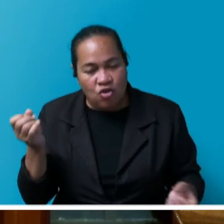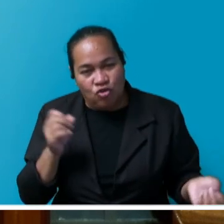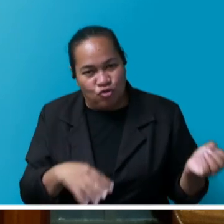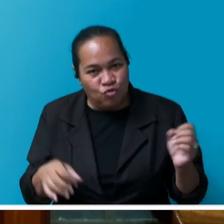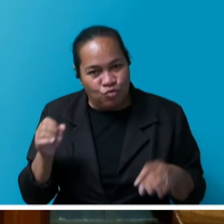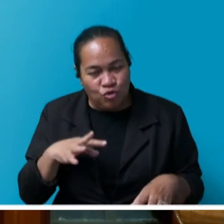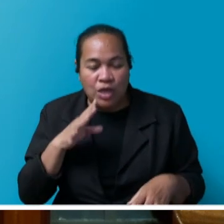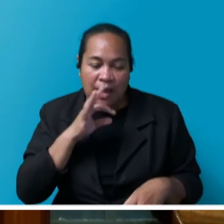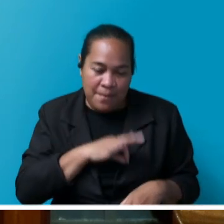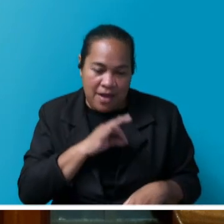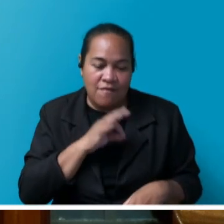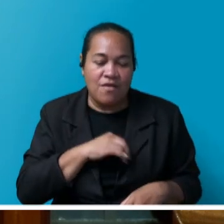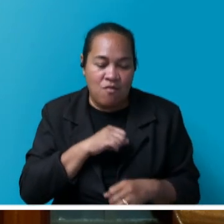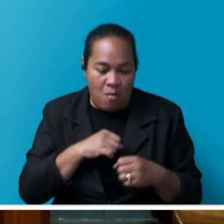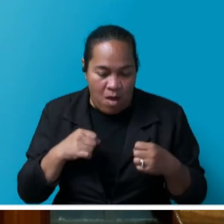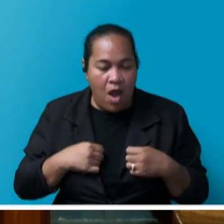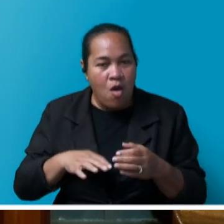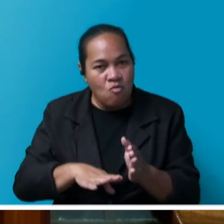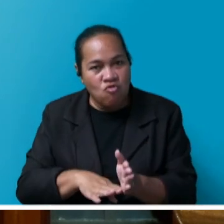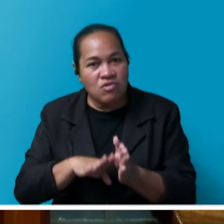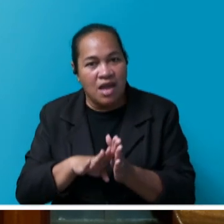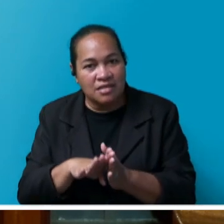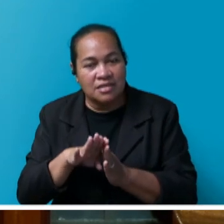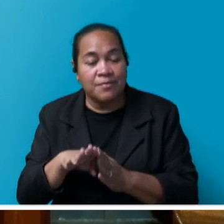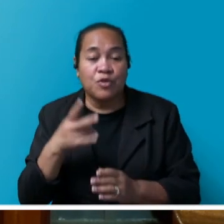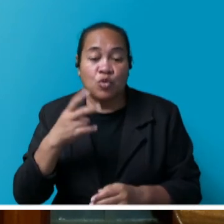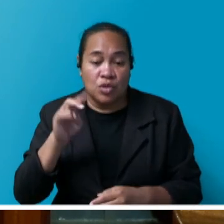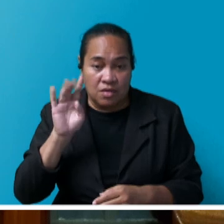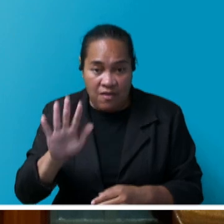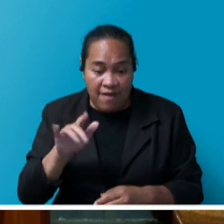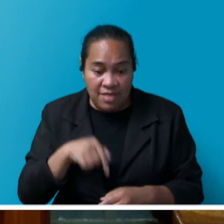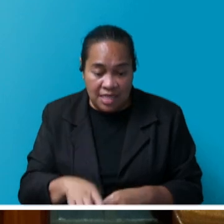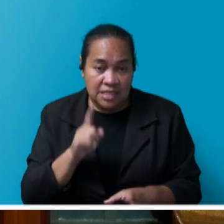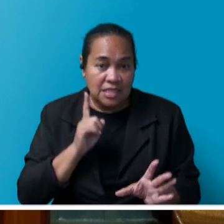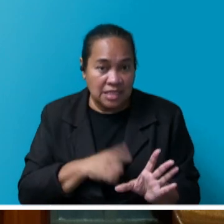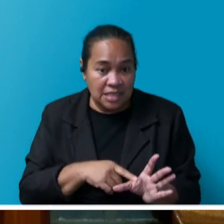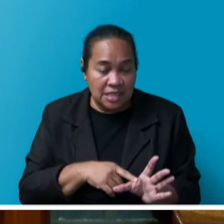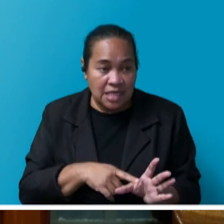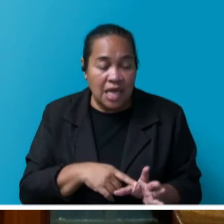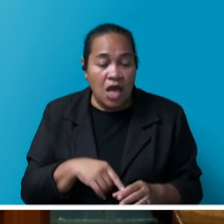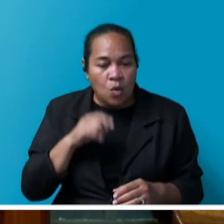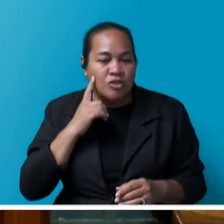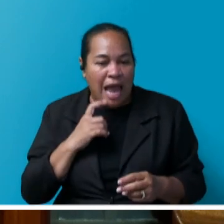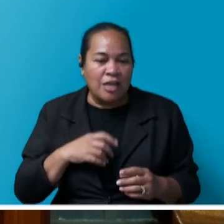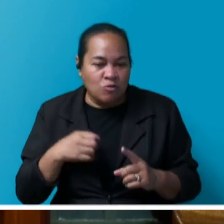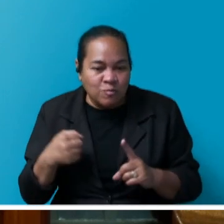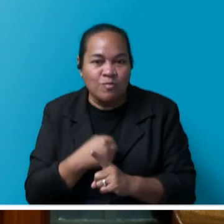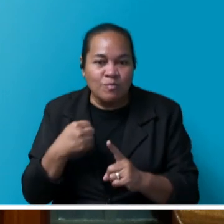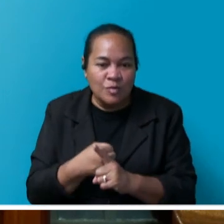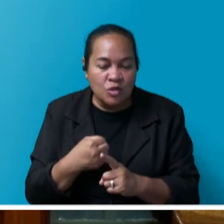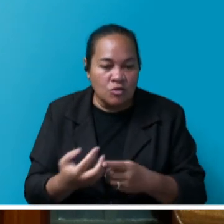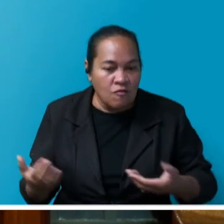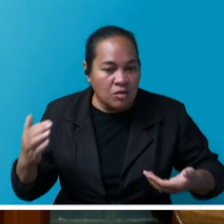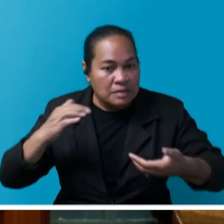and benefit from our nation's progress. In 2025, we will redouble our efforts to foster unity and